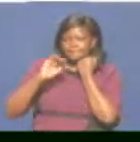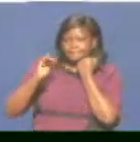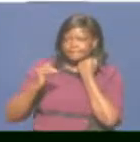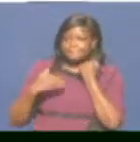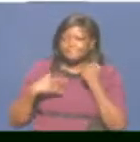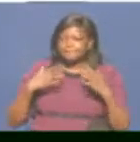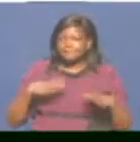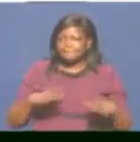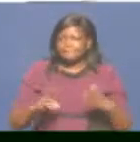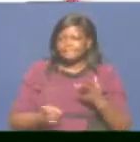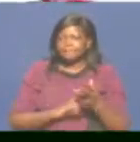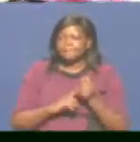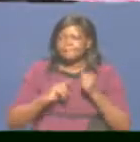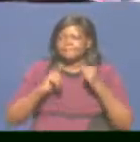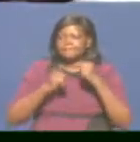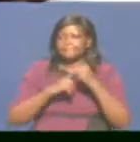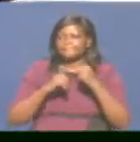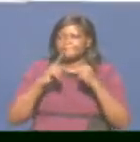of